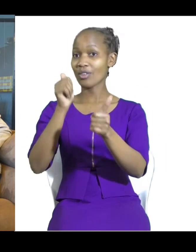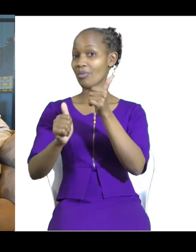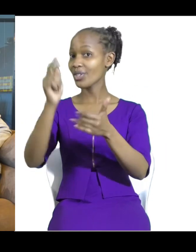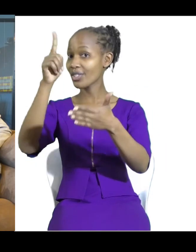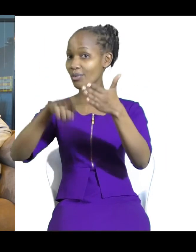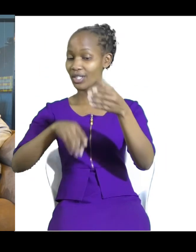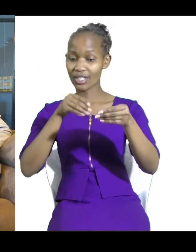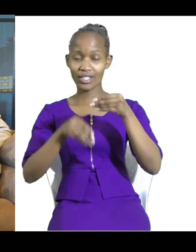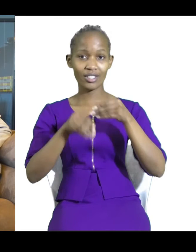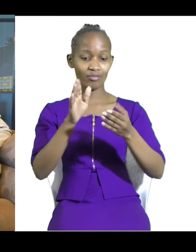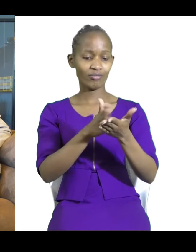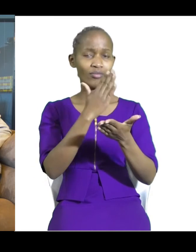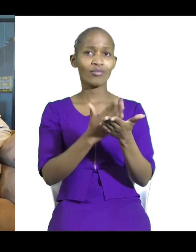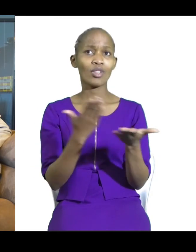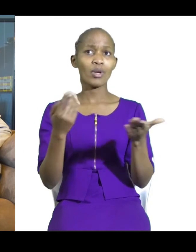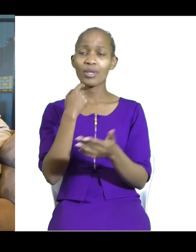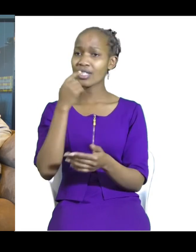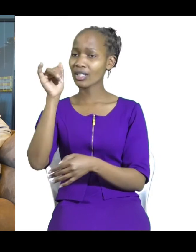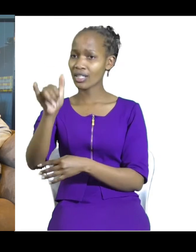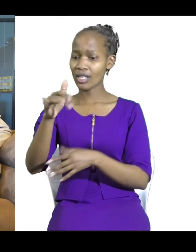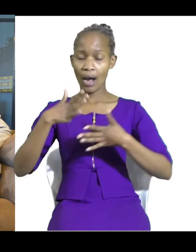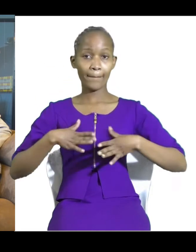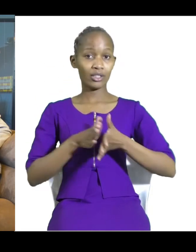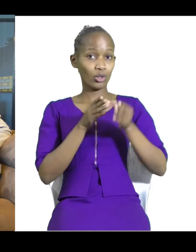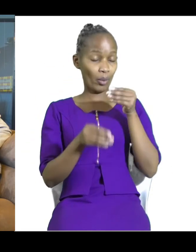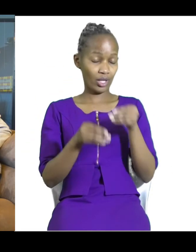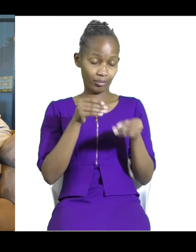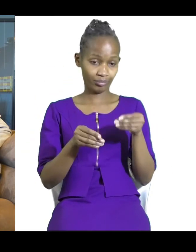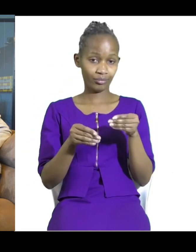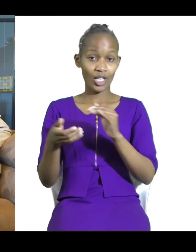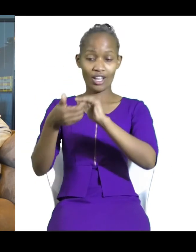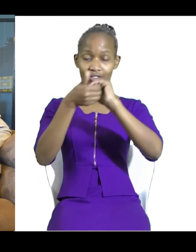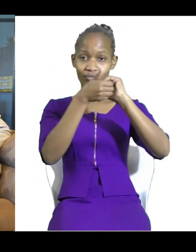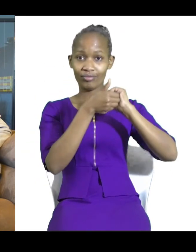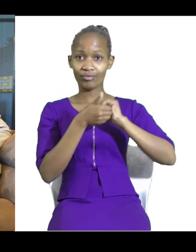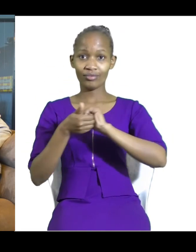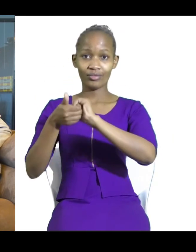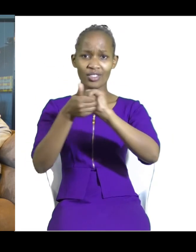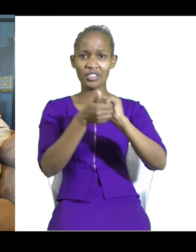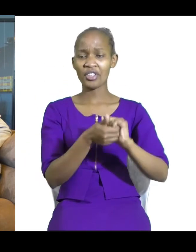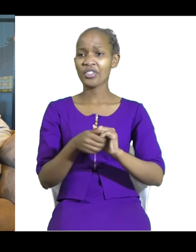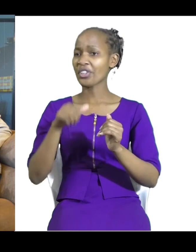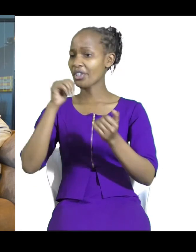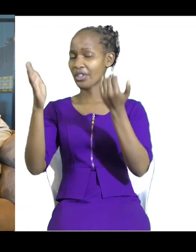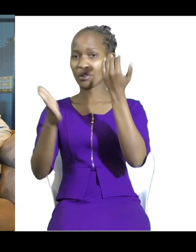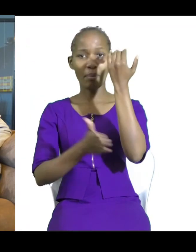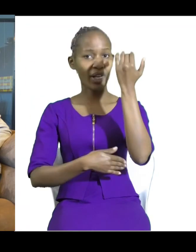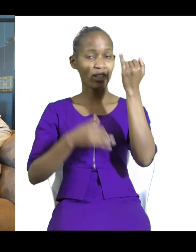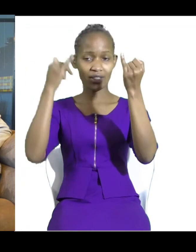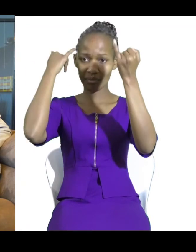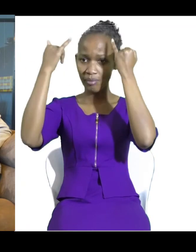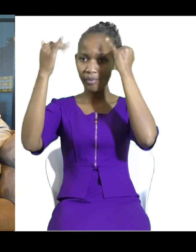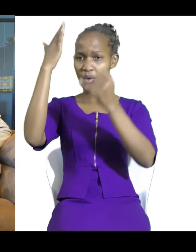the disability sector, in which we are saying that persons with disabilities engagement is not a bad idea, because